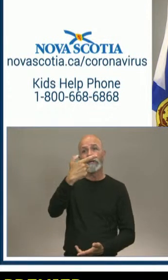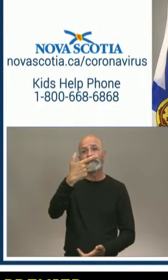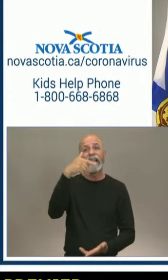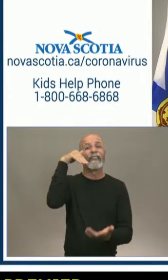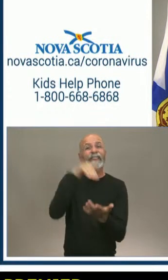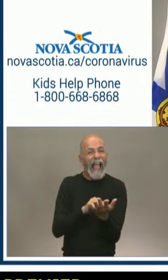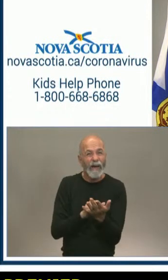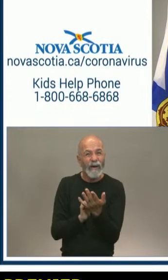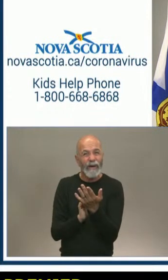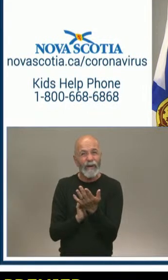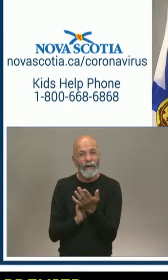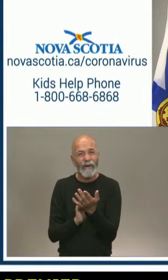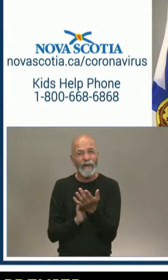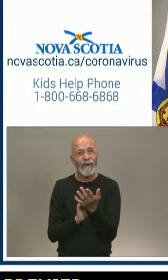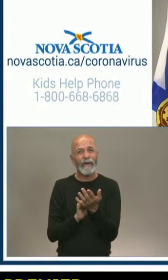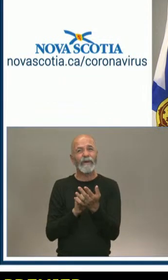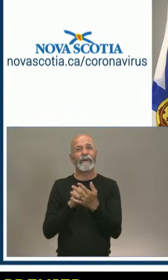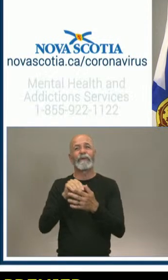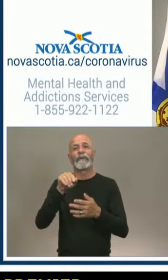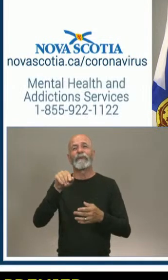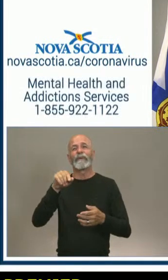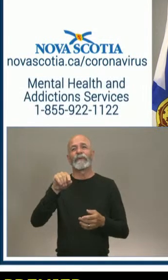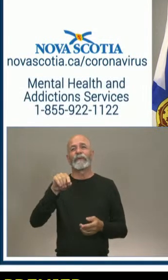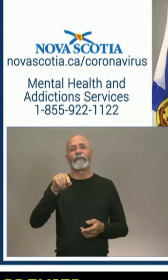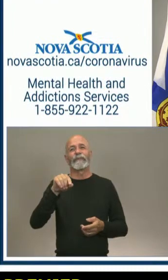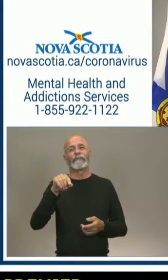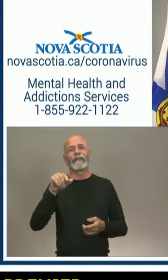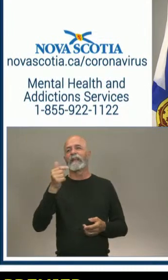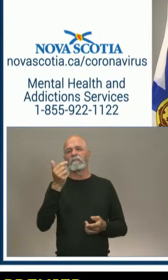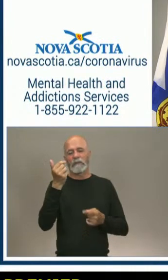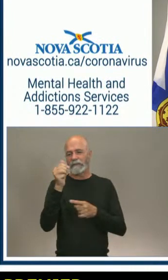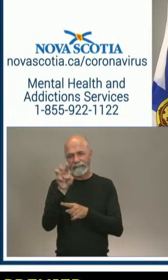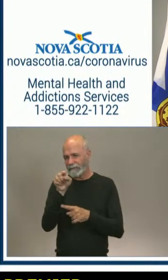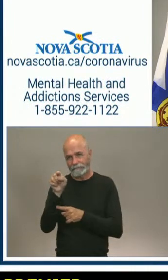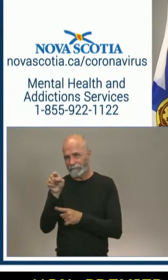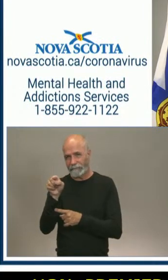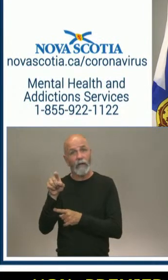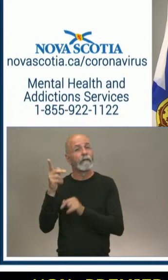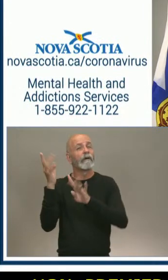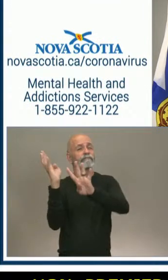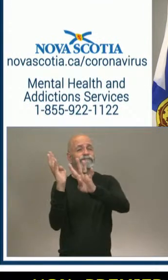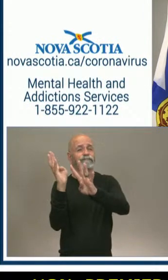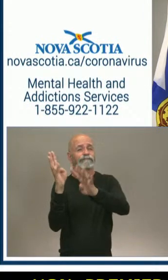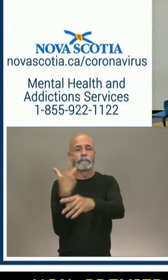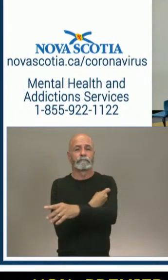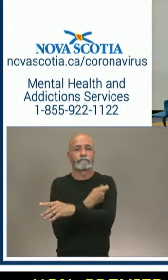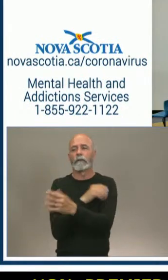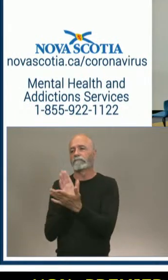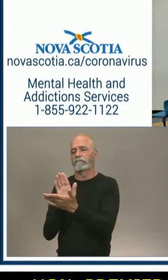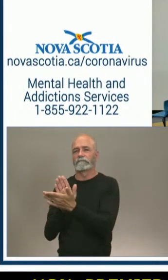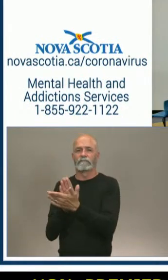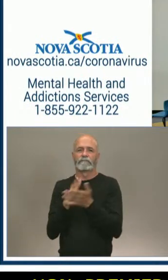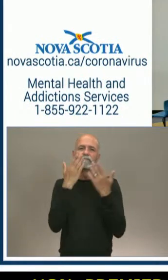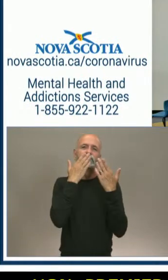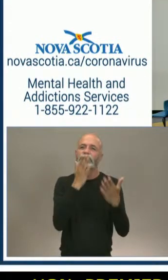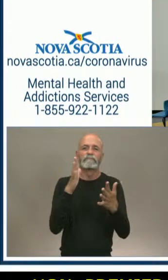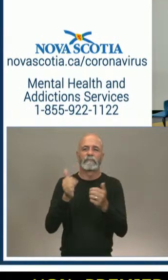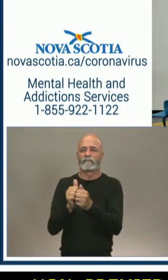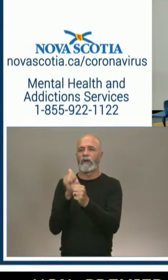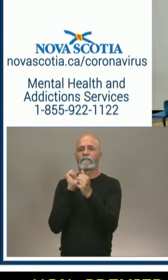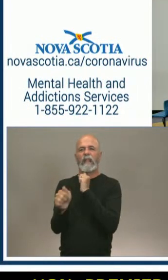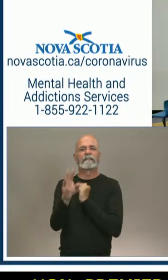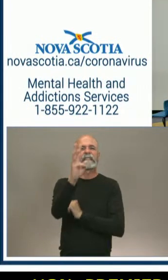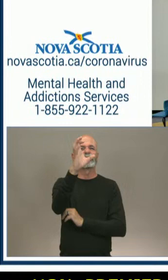621,660 needles and arms, and I was able to congratulate a team in Dartmouth just the other day for surpassing the 600,000 mark.